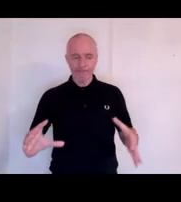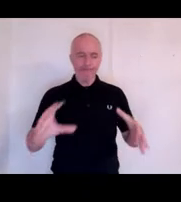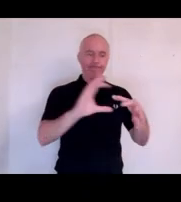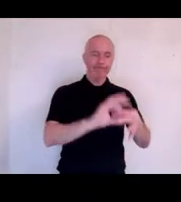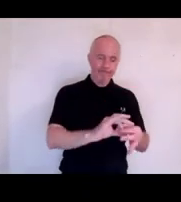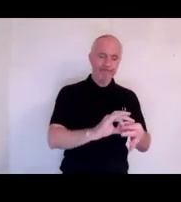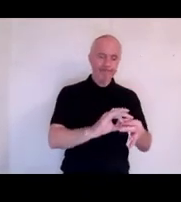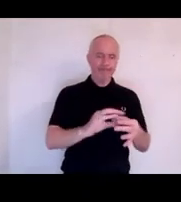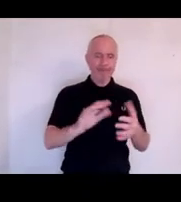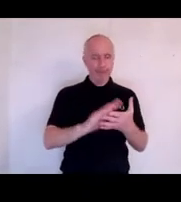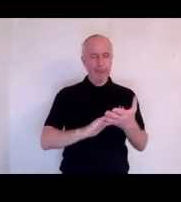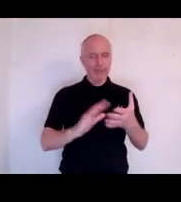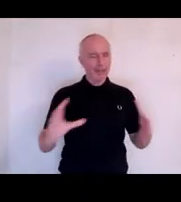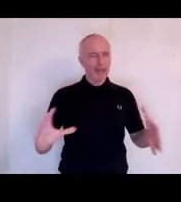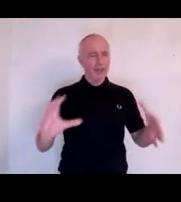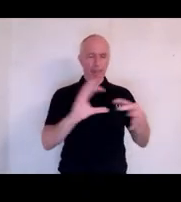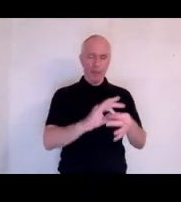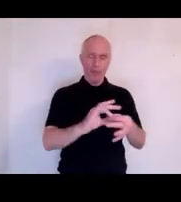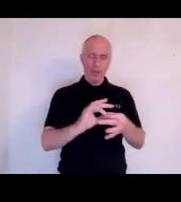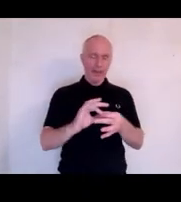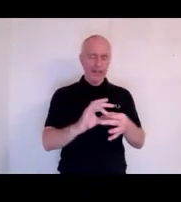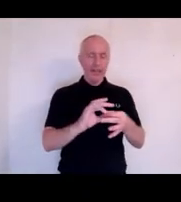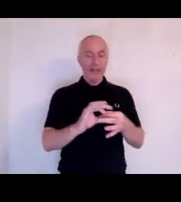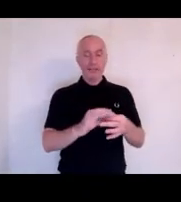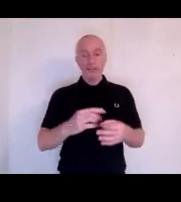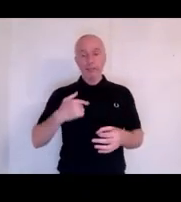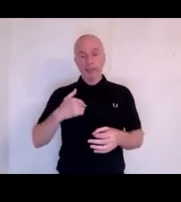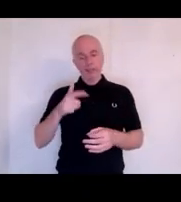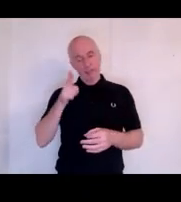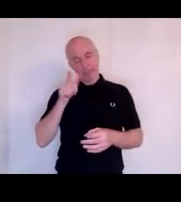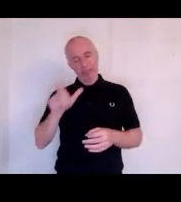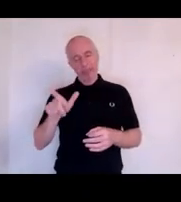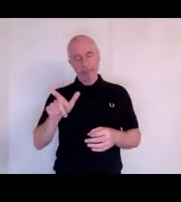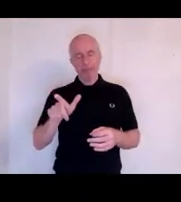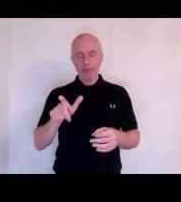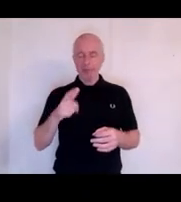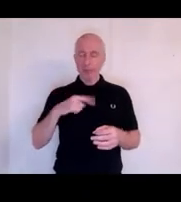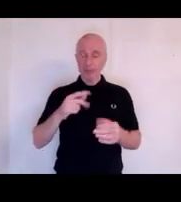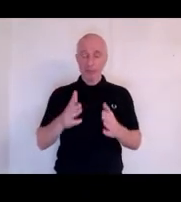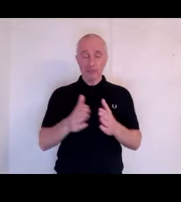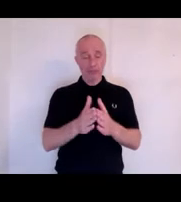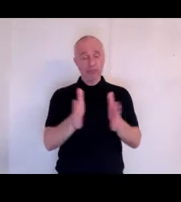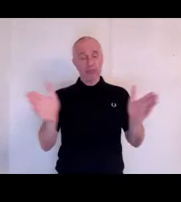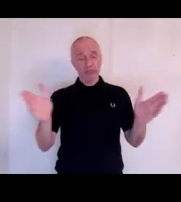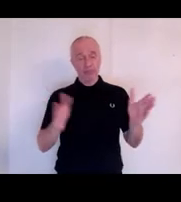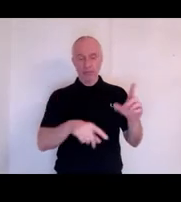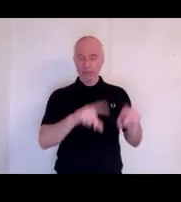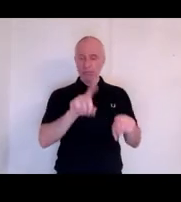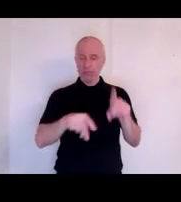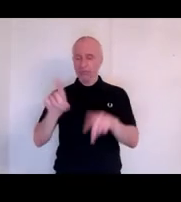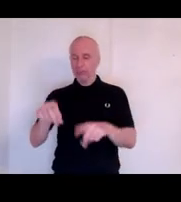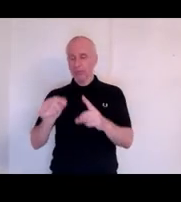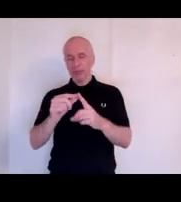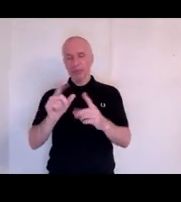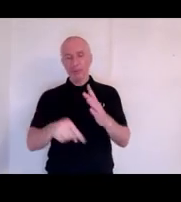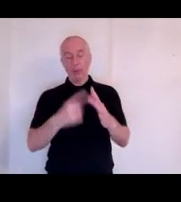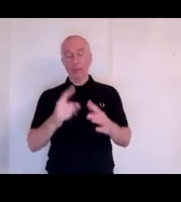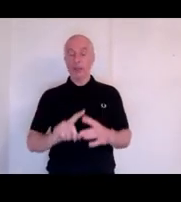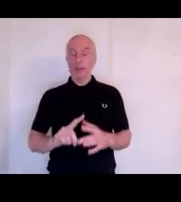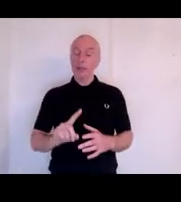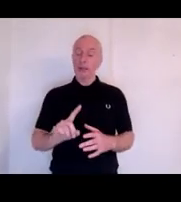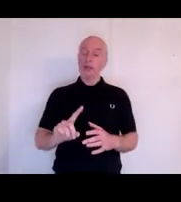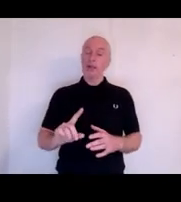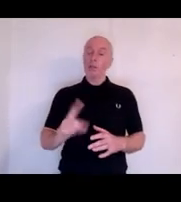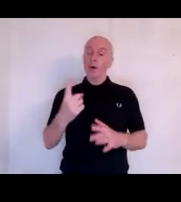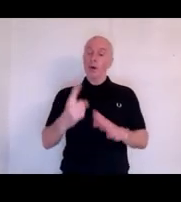do something related to it. I'm really lucky to work across a massive wide range of projects. But one of the core areas that